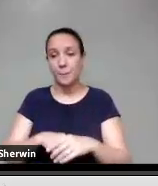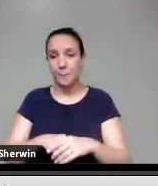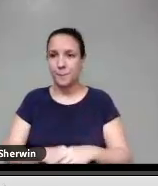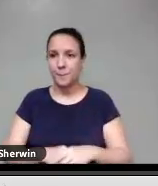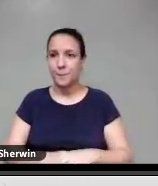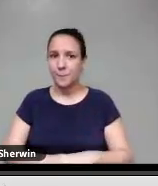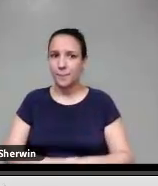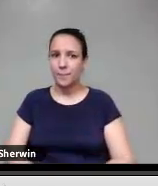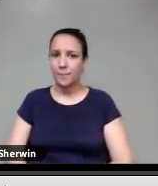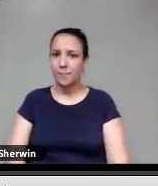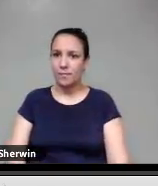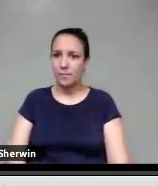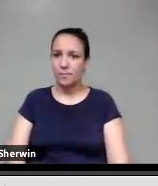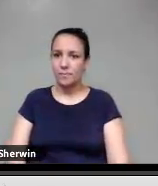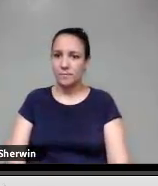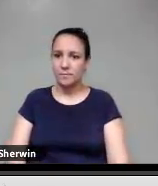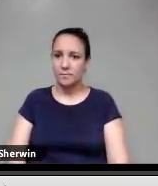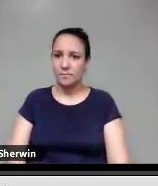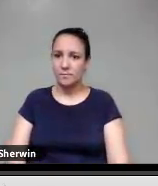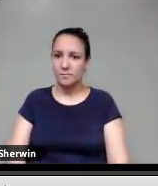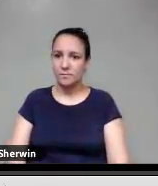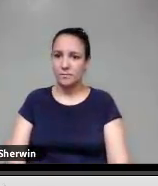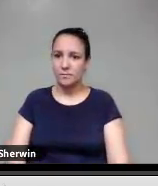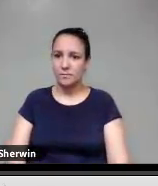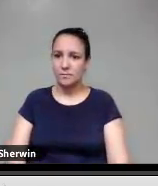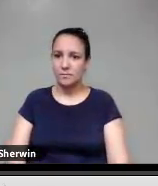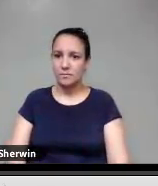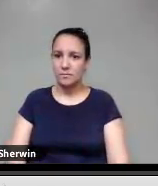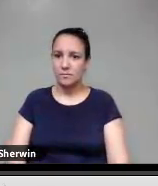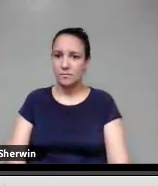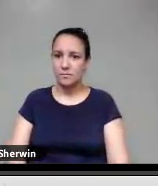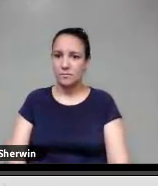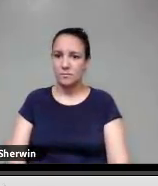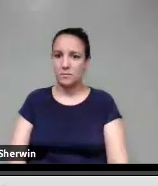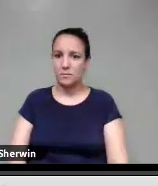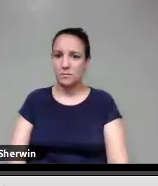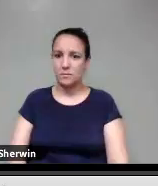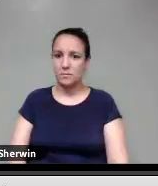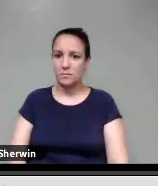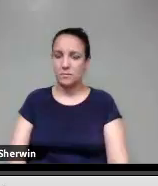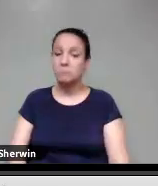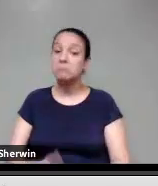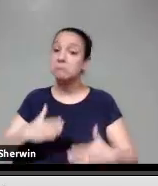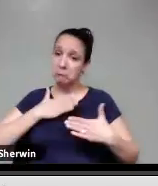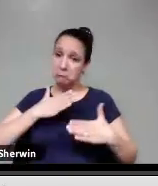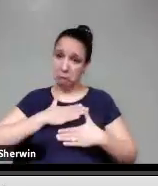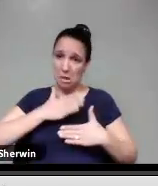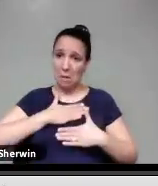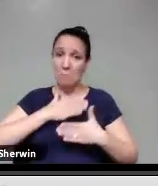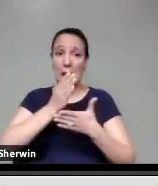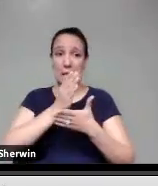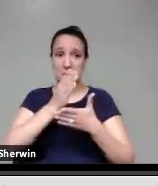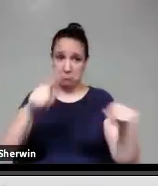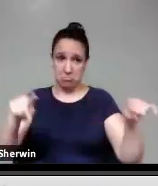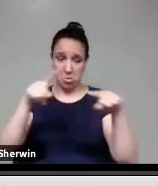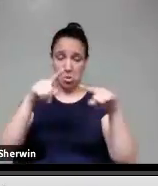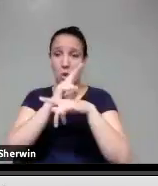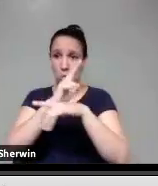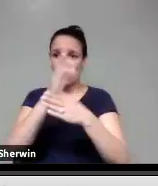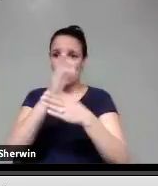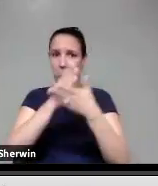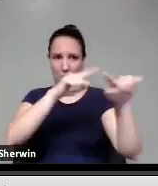we're tapping into the people that we should be tapping into. So good. I'm glad to see some of you are using these, and I hope those of you who are not using